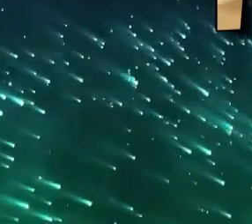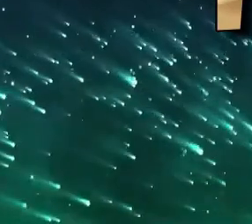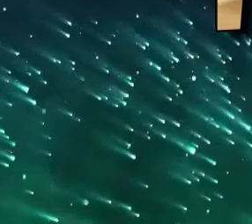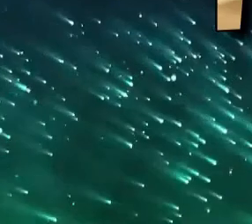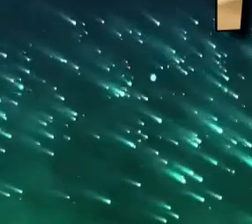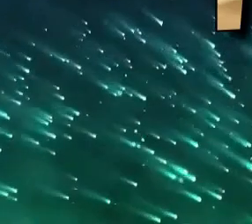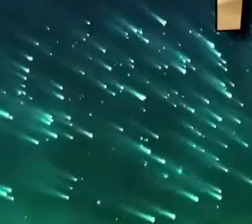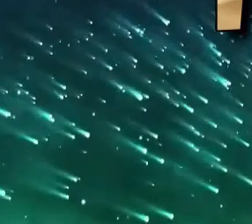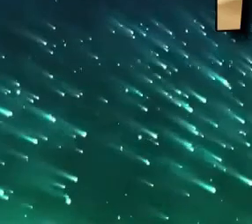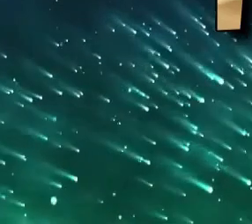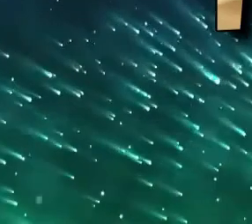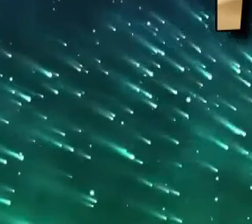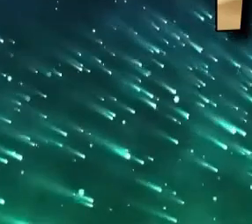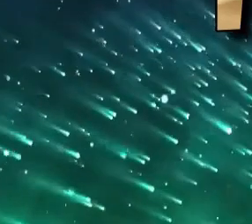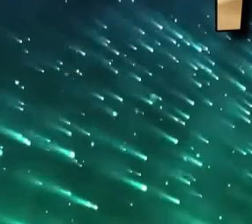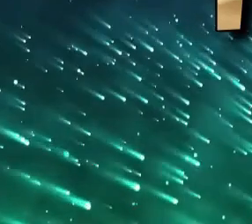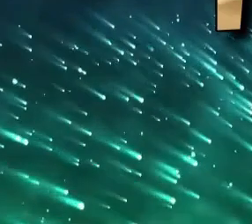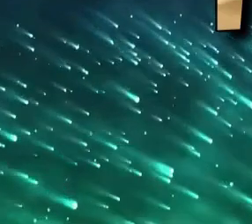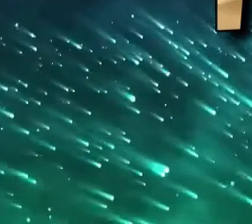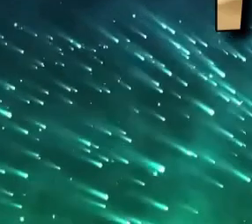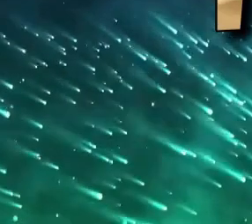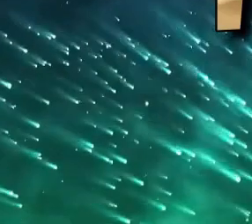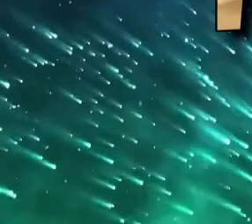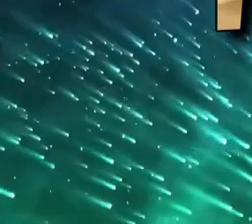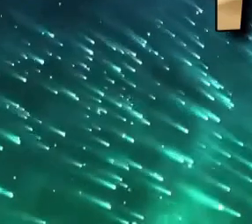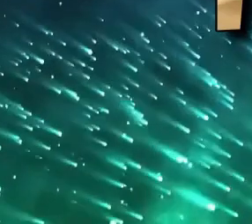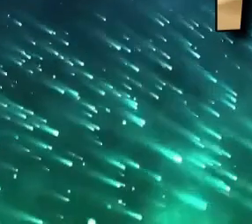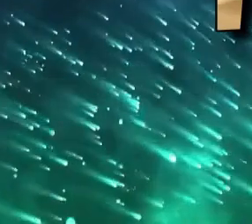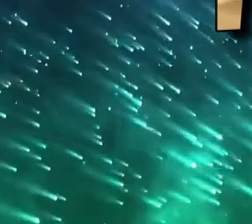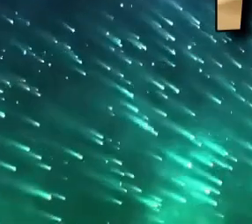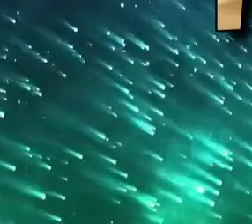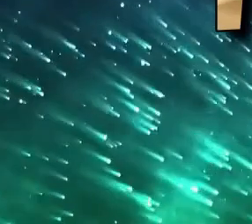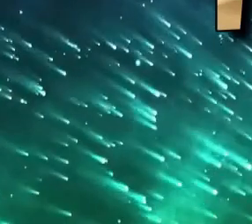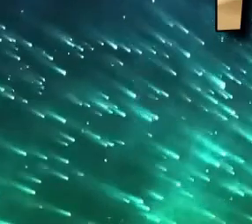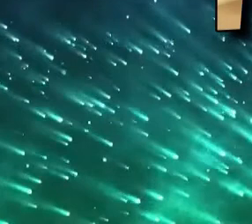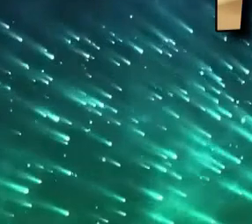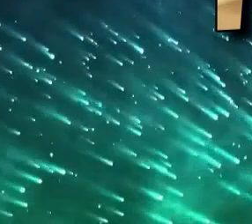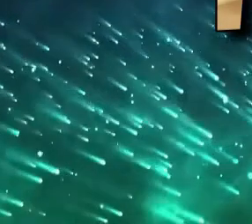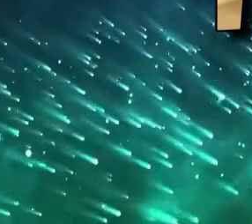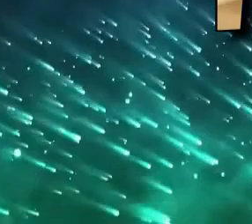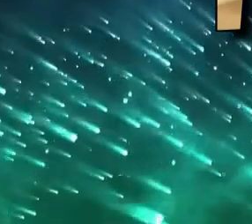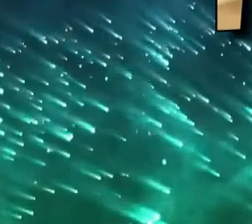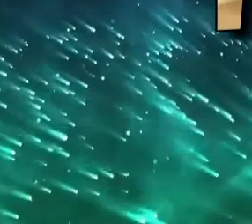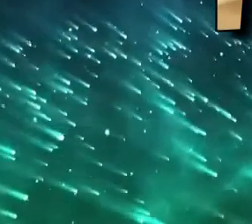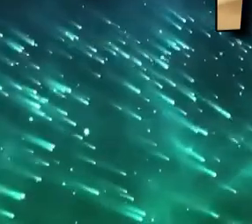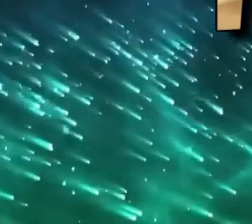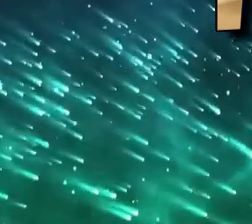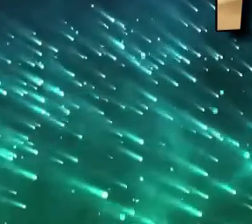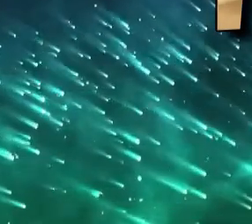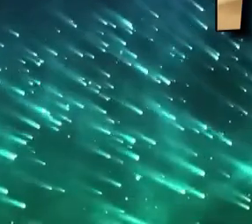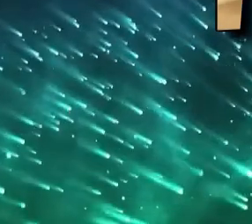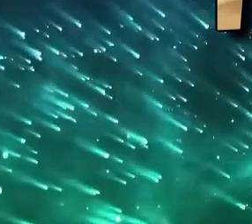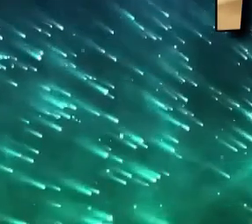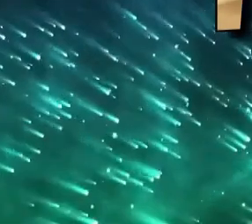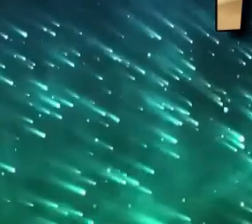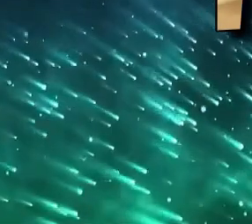hatid. Saang sulok ka man kapatid, aabutin ka ng aming tinig. Walang araw na